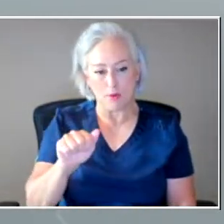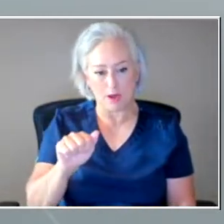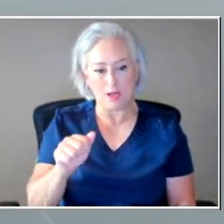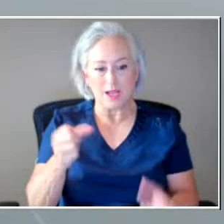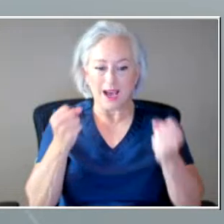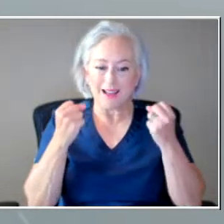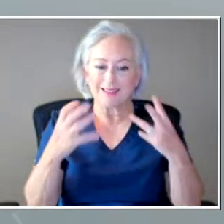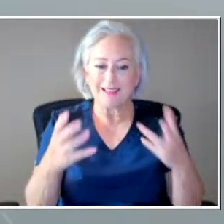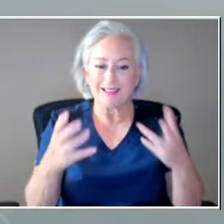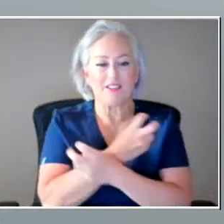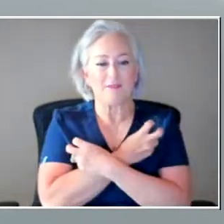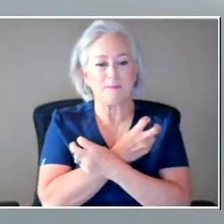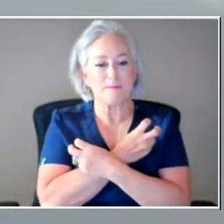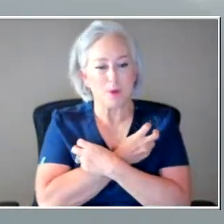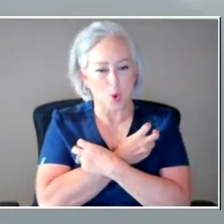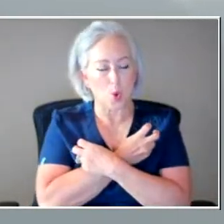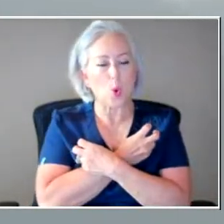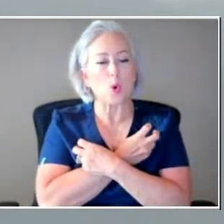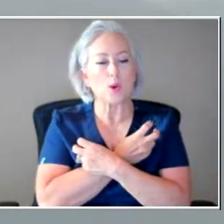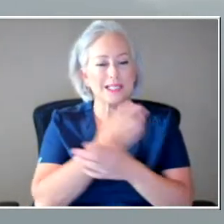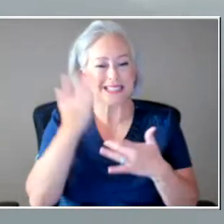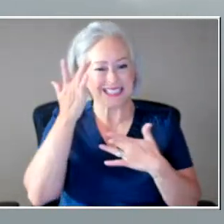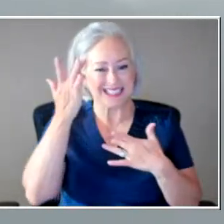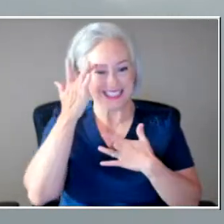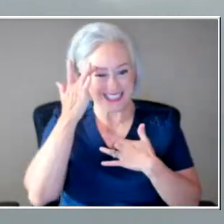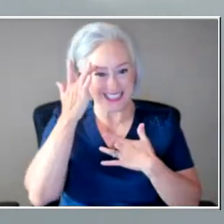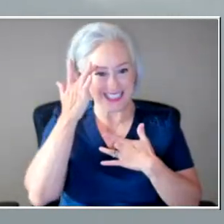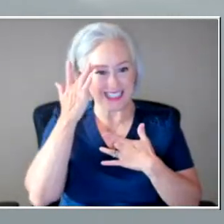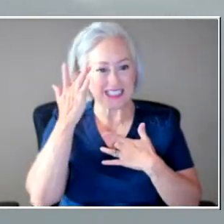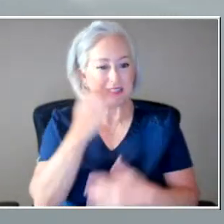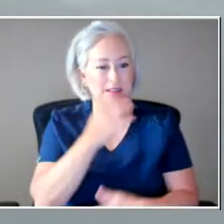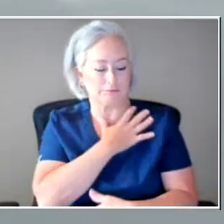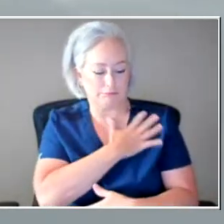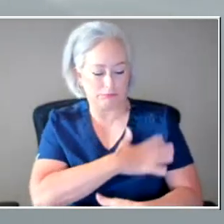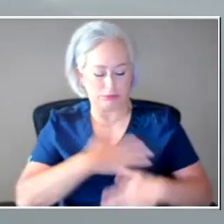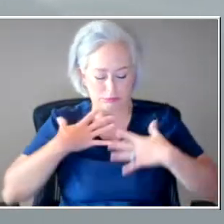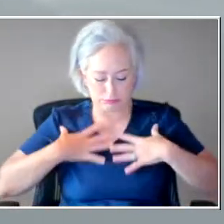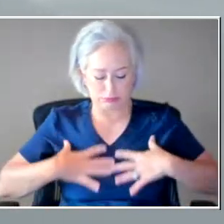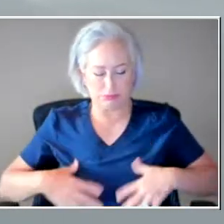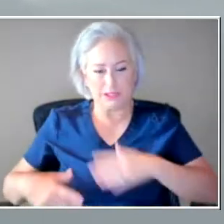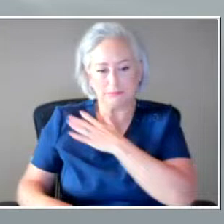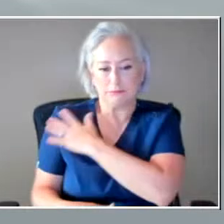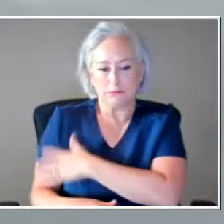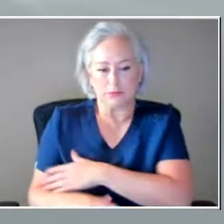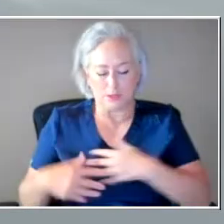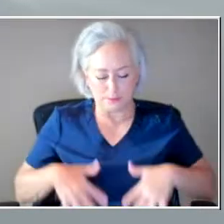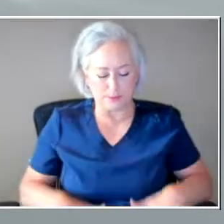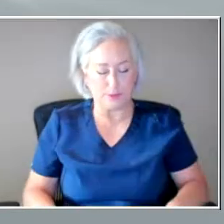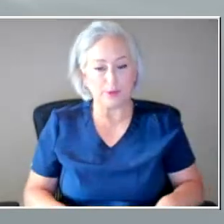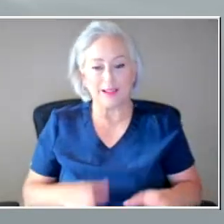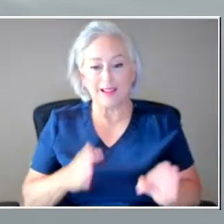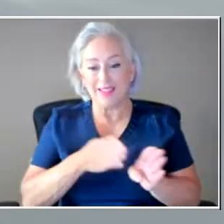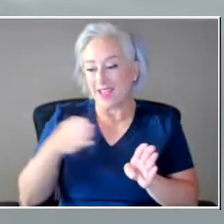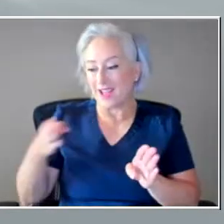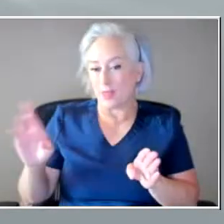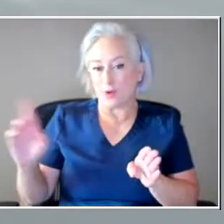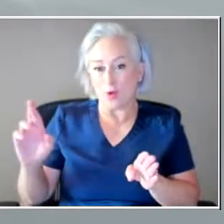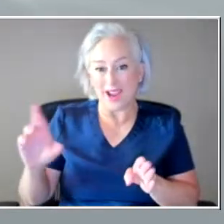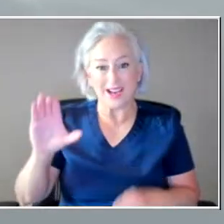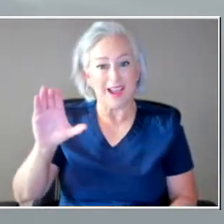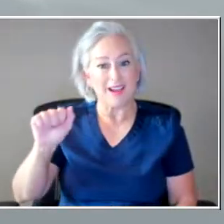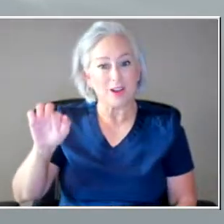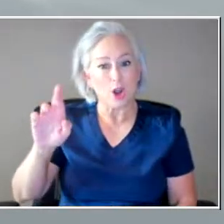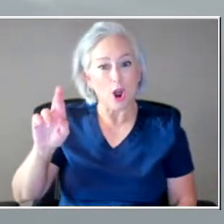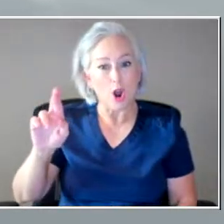disease that's horribly causing pain. And as soon as they receive their CAR T, you can look at this beautiful picture, you know, here on the left